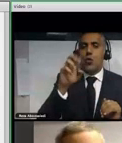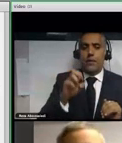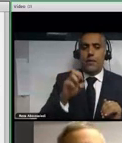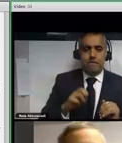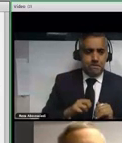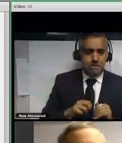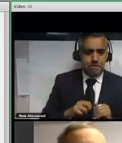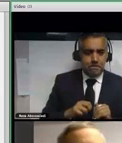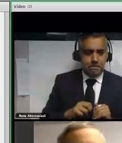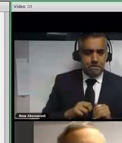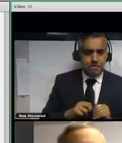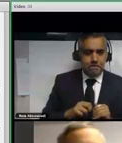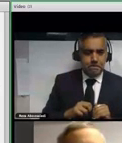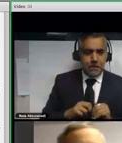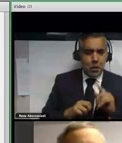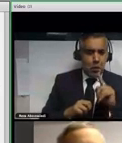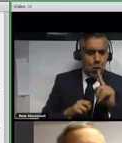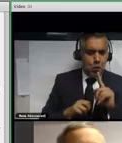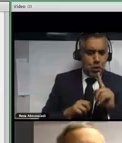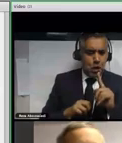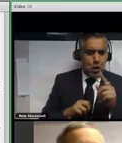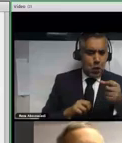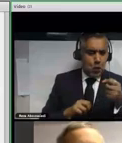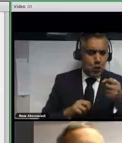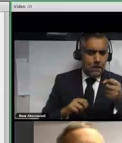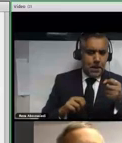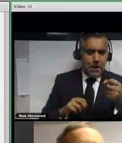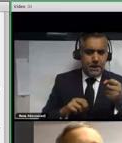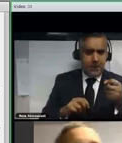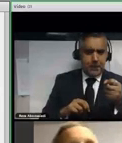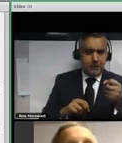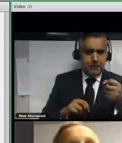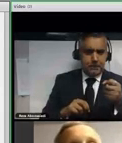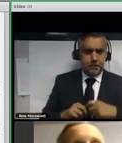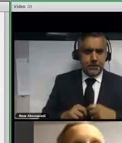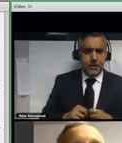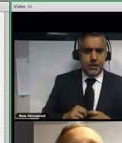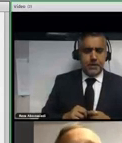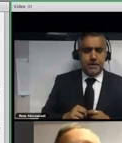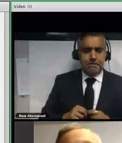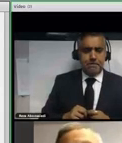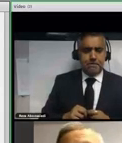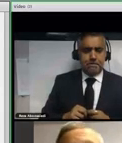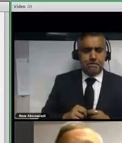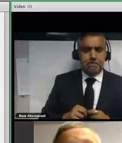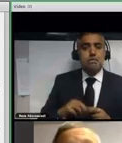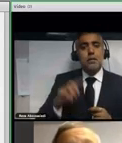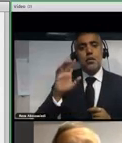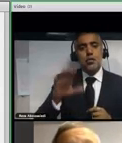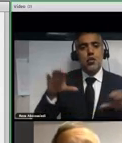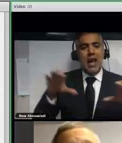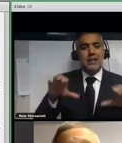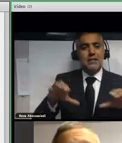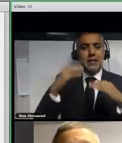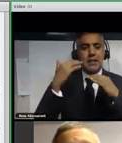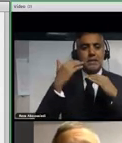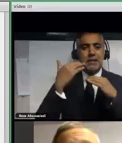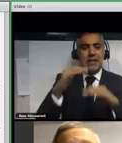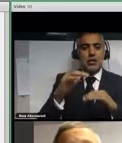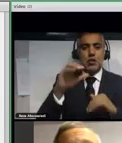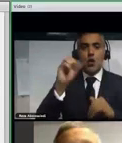I just don't seem to be able to get my little pointer working. So activity limitation